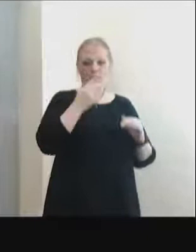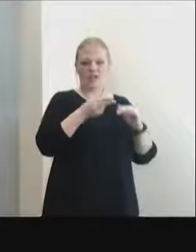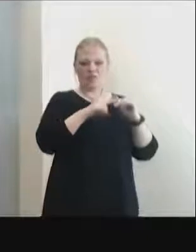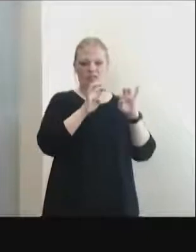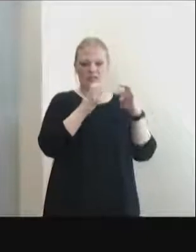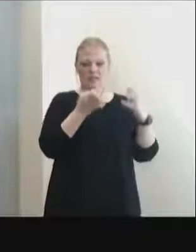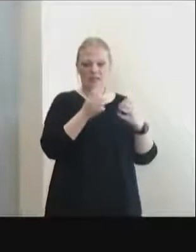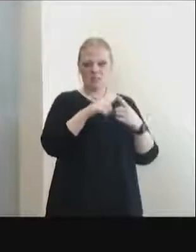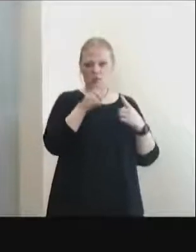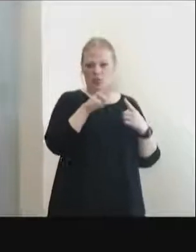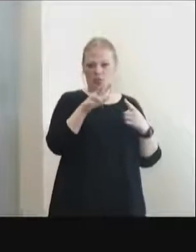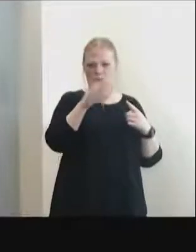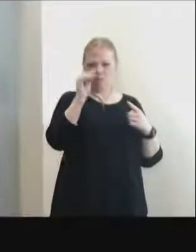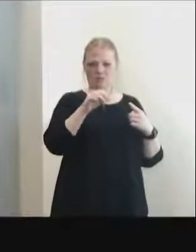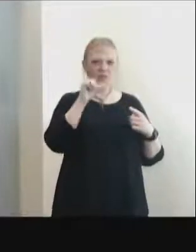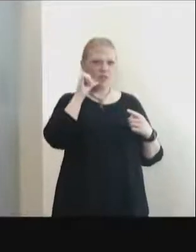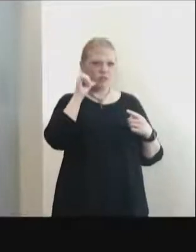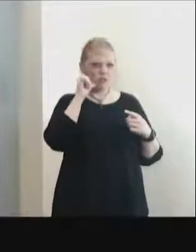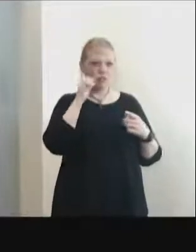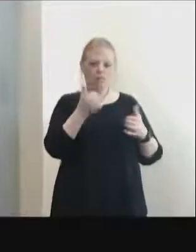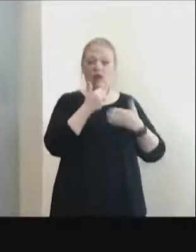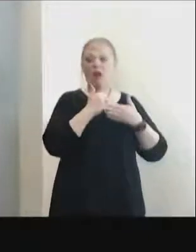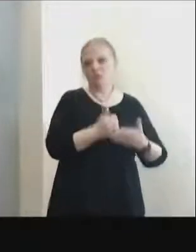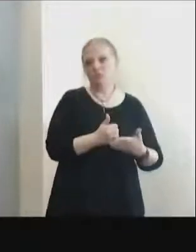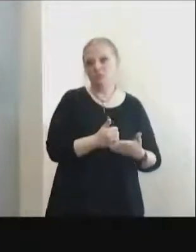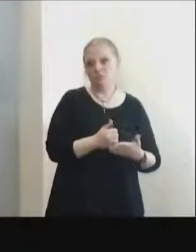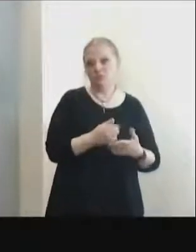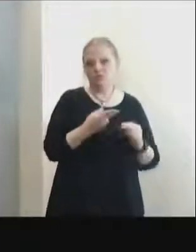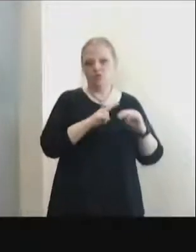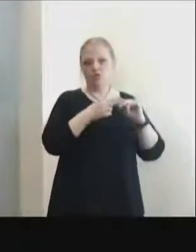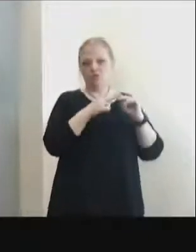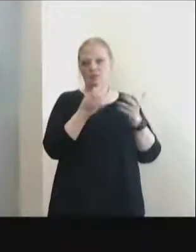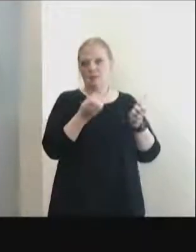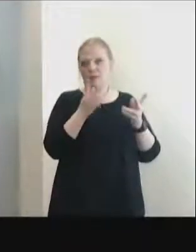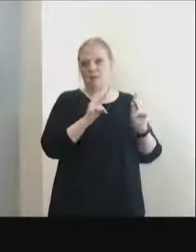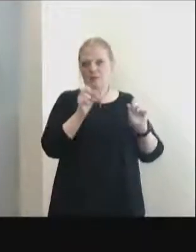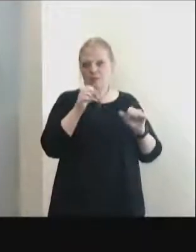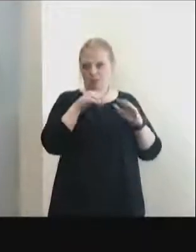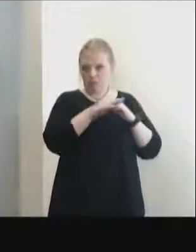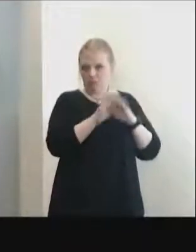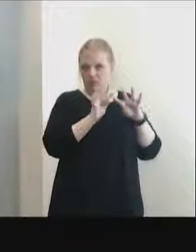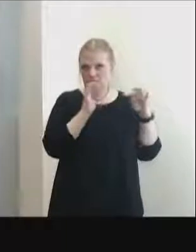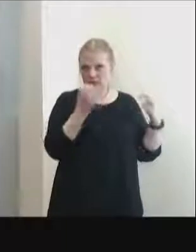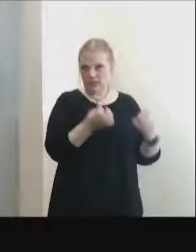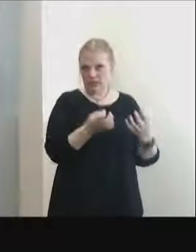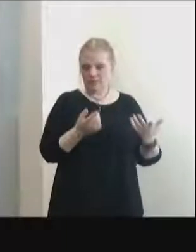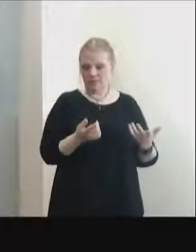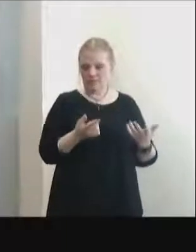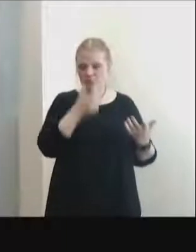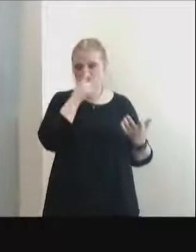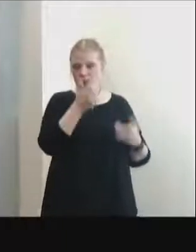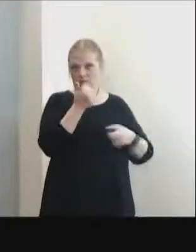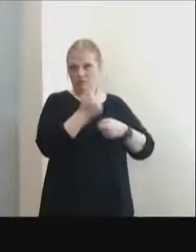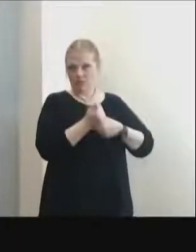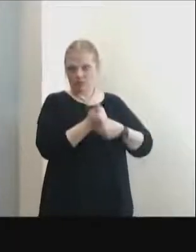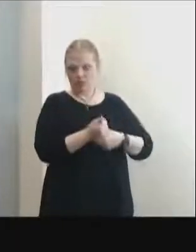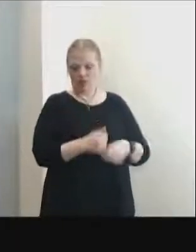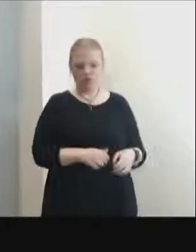of 33% yesterday, which is very helpful. It increases the number of people who could be at the stadium to watch a baseball